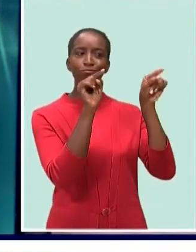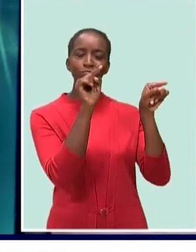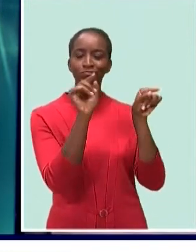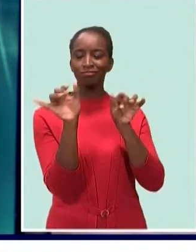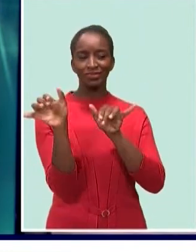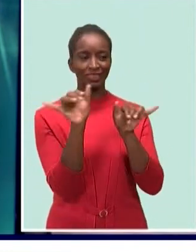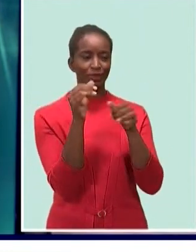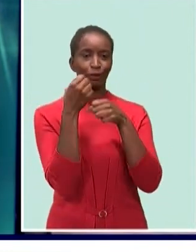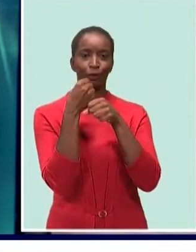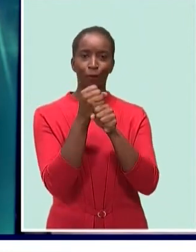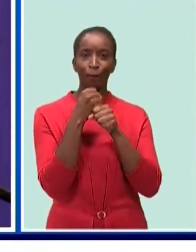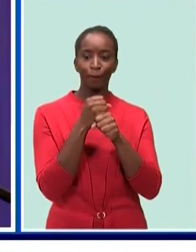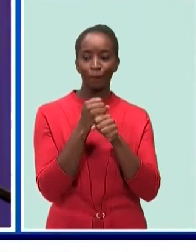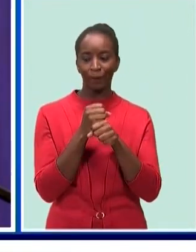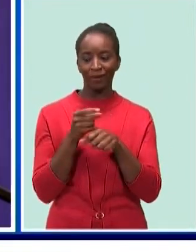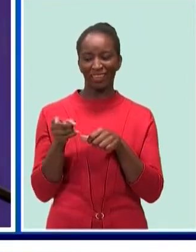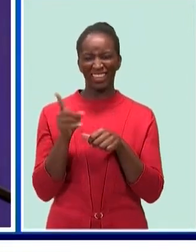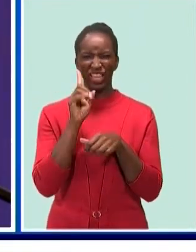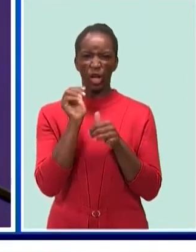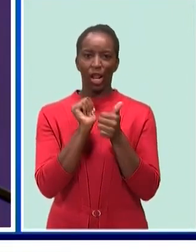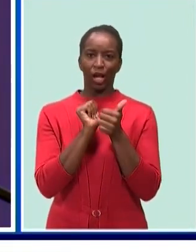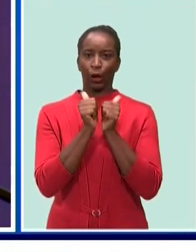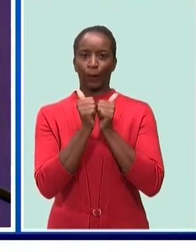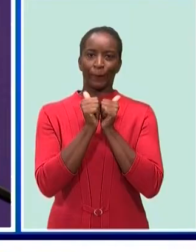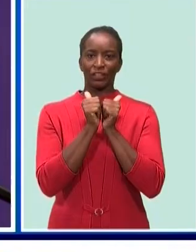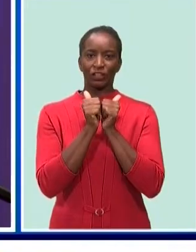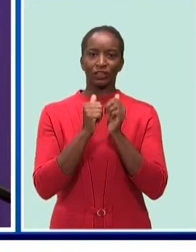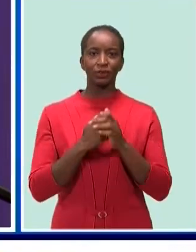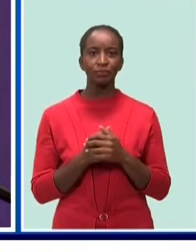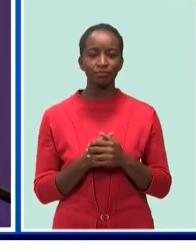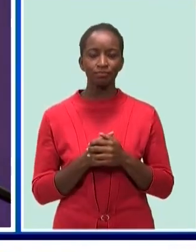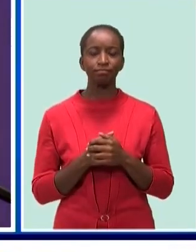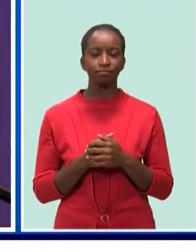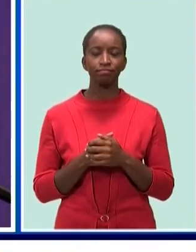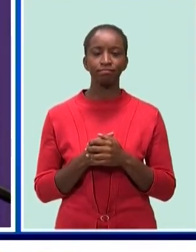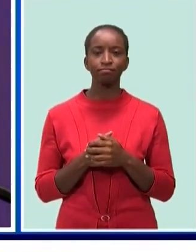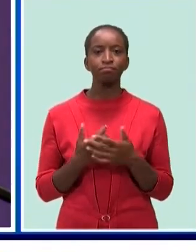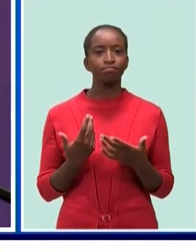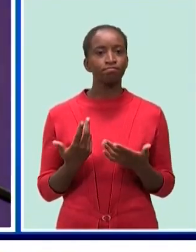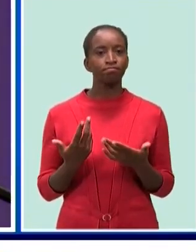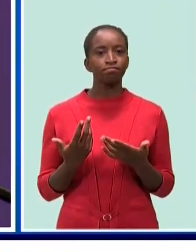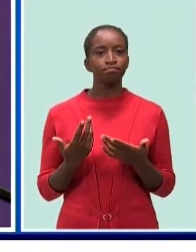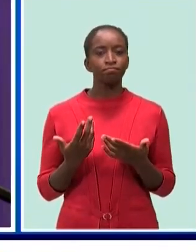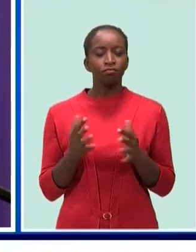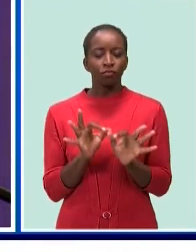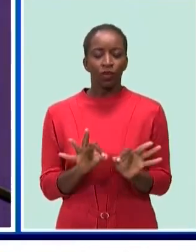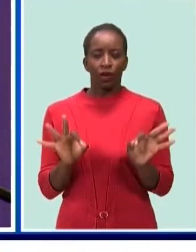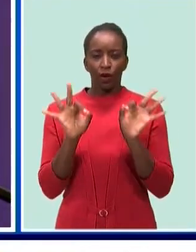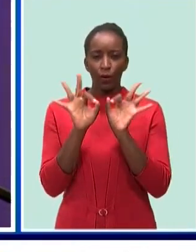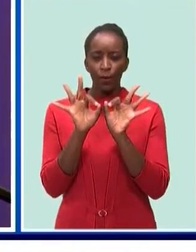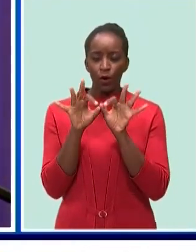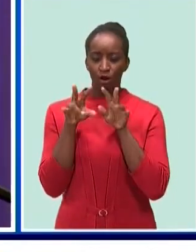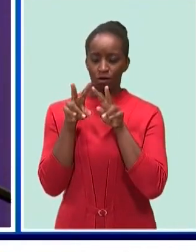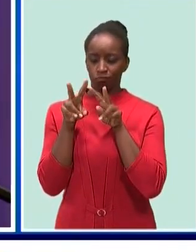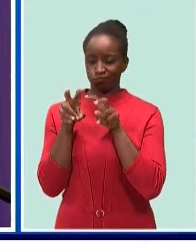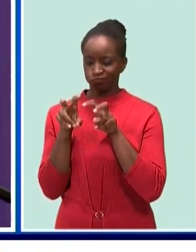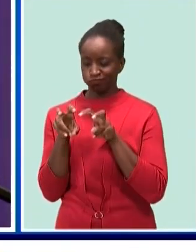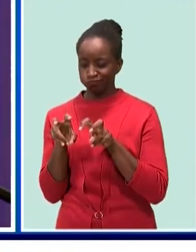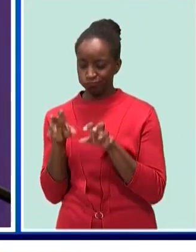risks. Rapid research and development is something that is central to what we do. When we